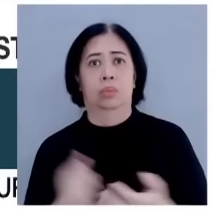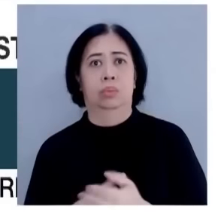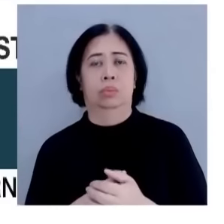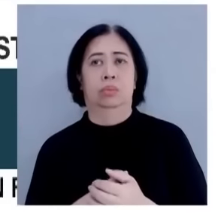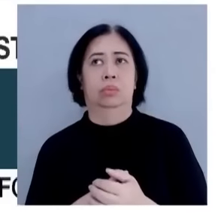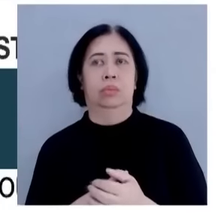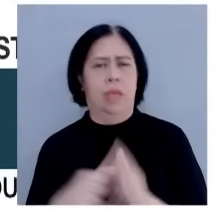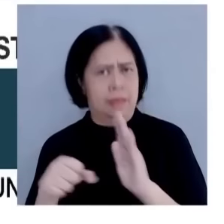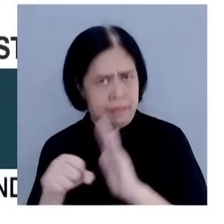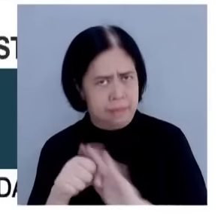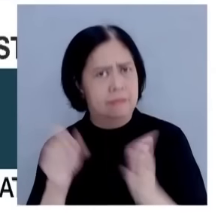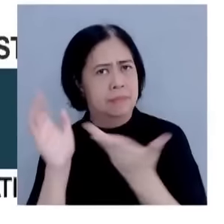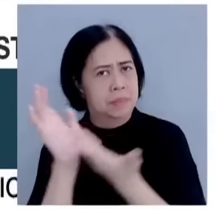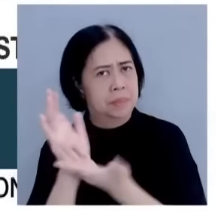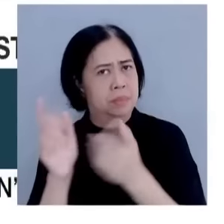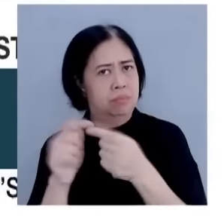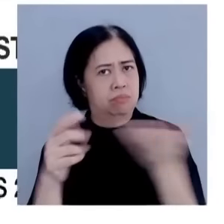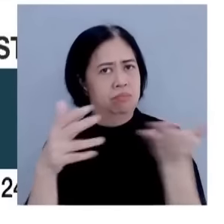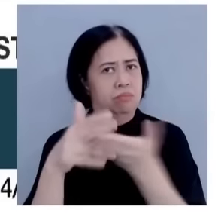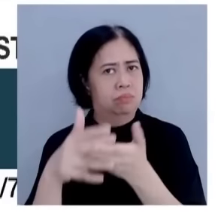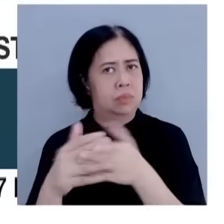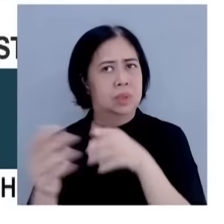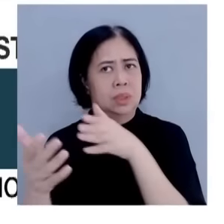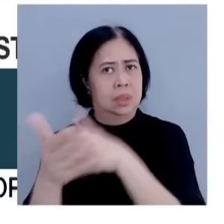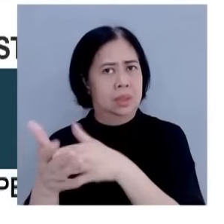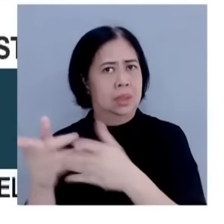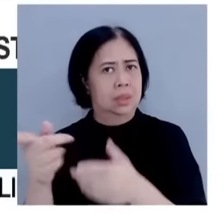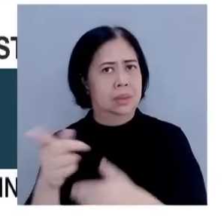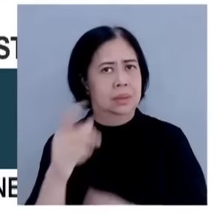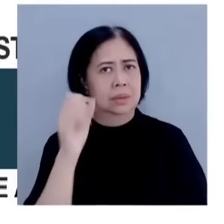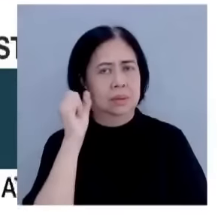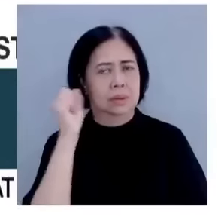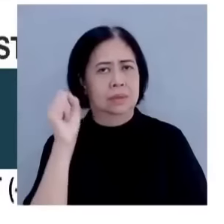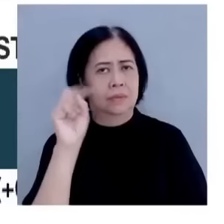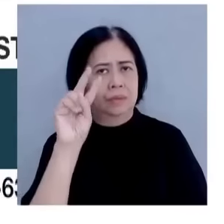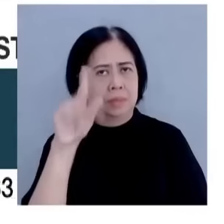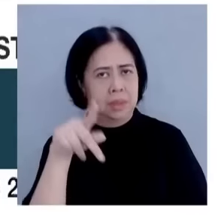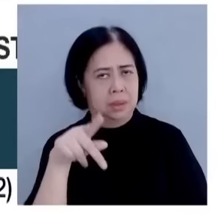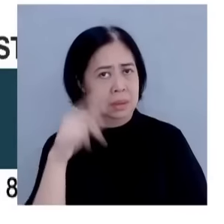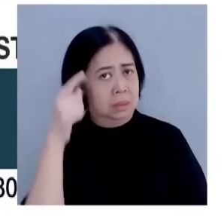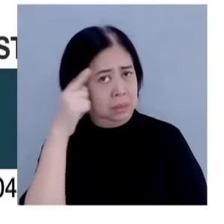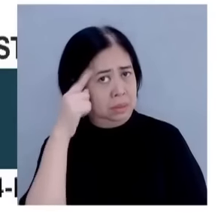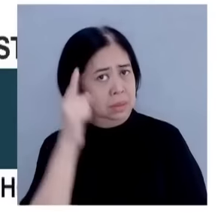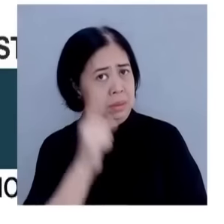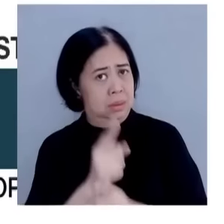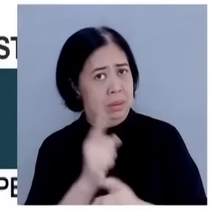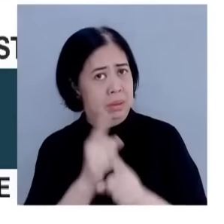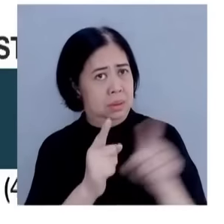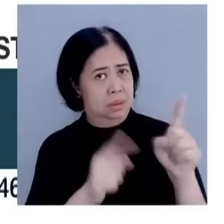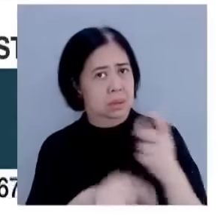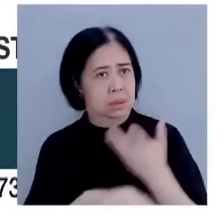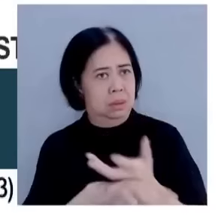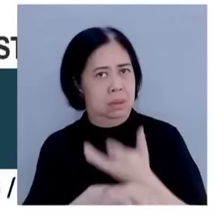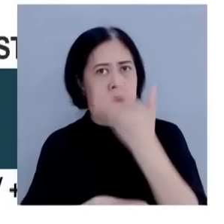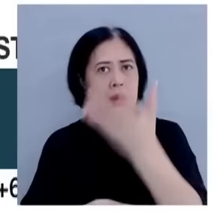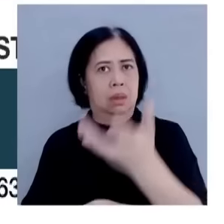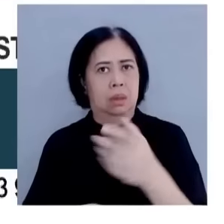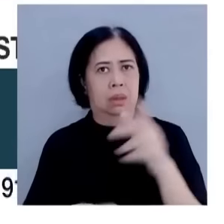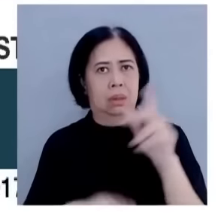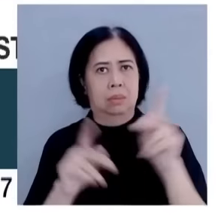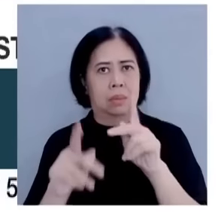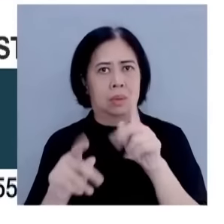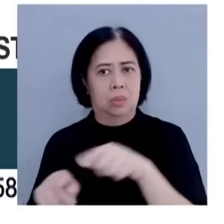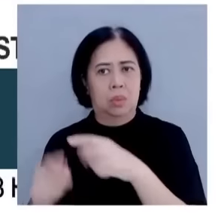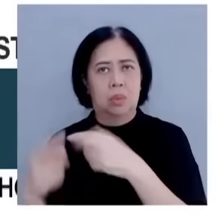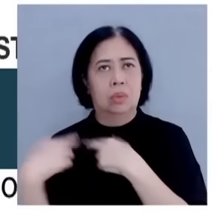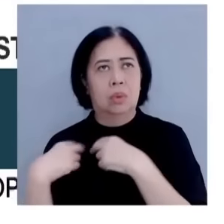enough evidence to file impeachment raps against the vice president, wouldn't it be tantamount to the betrayal of their mandate to the